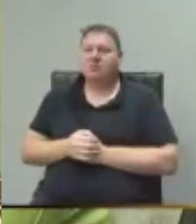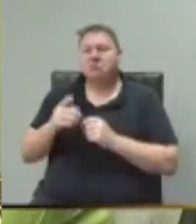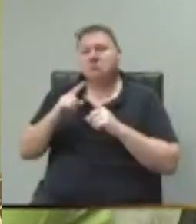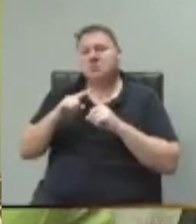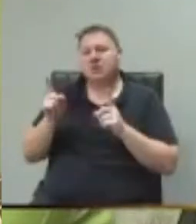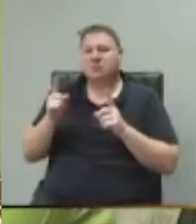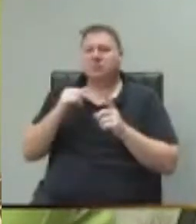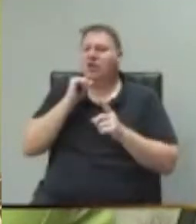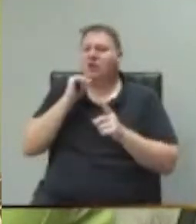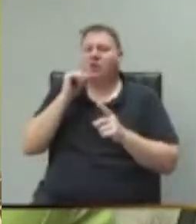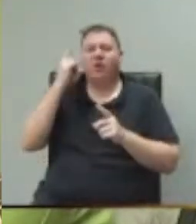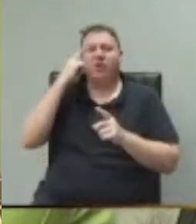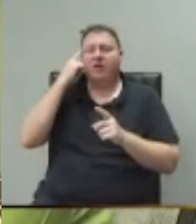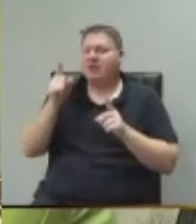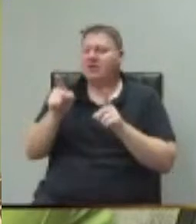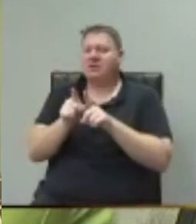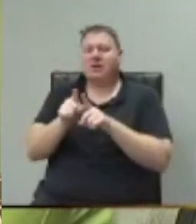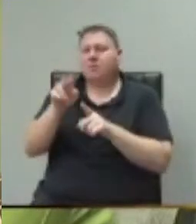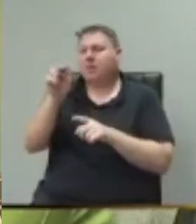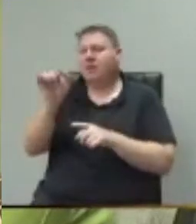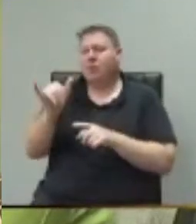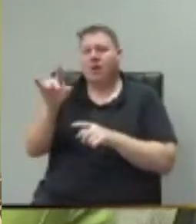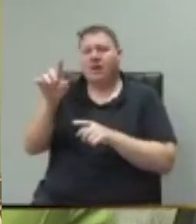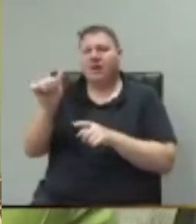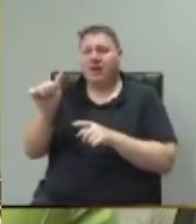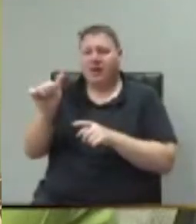But I don't think it's going to be like NYDA.